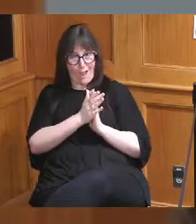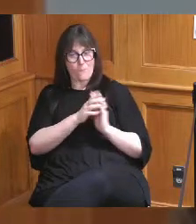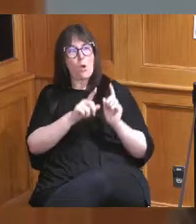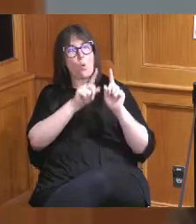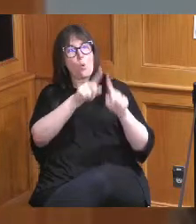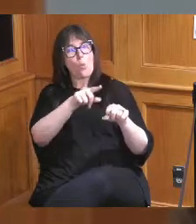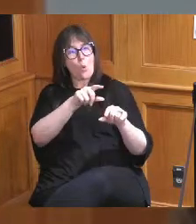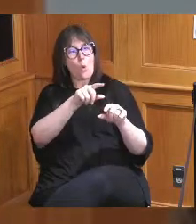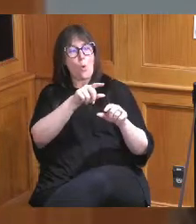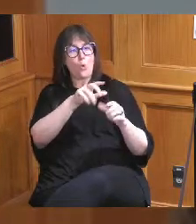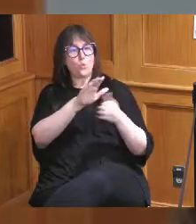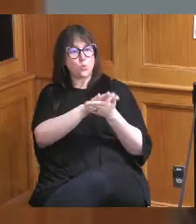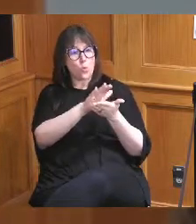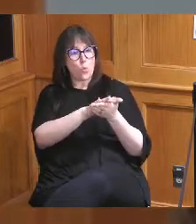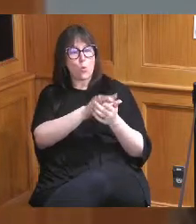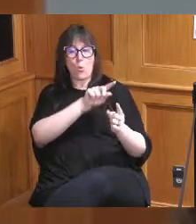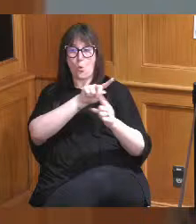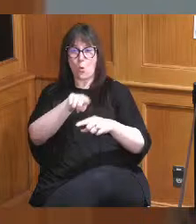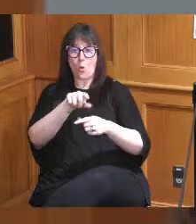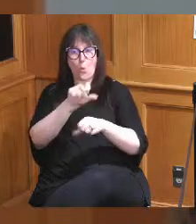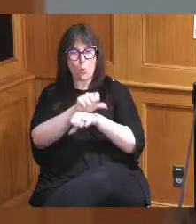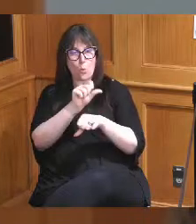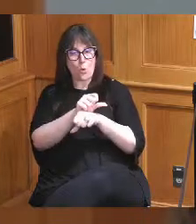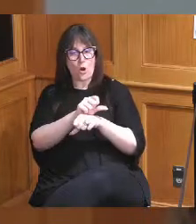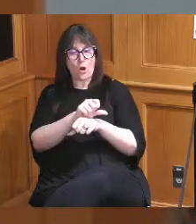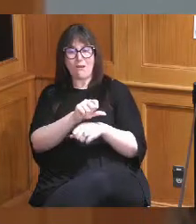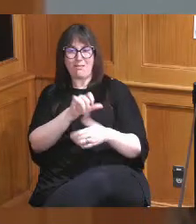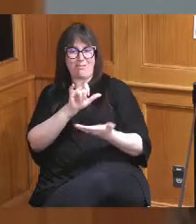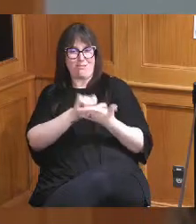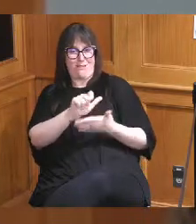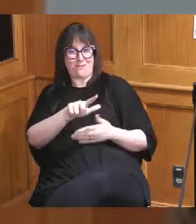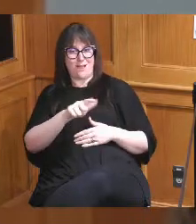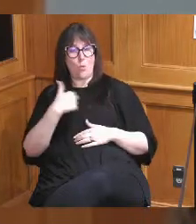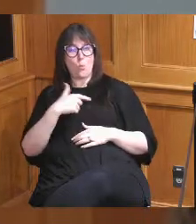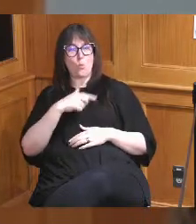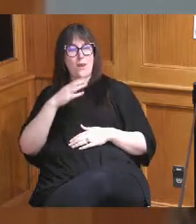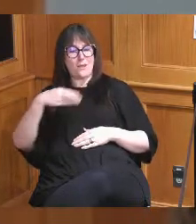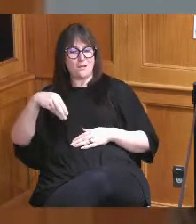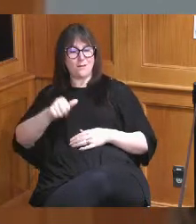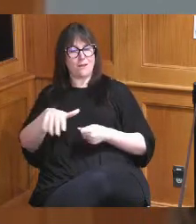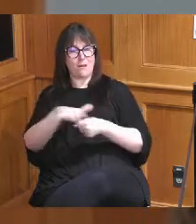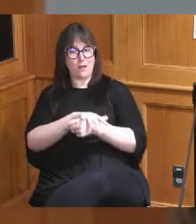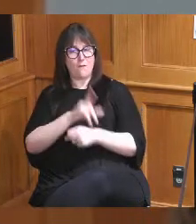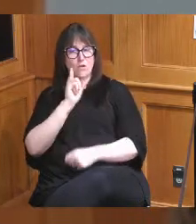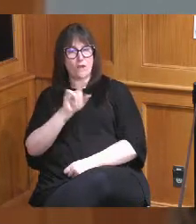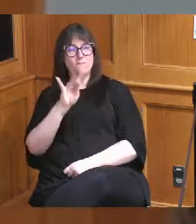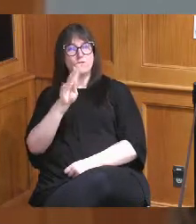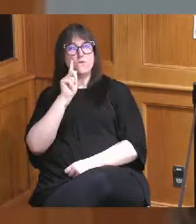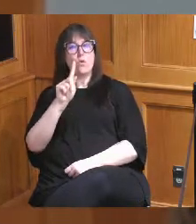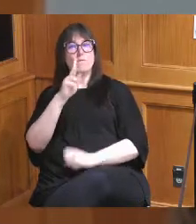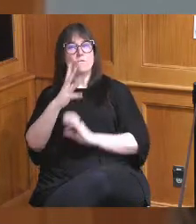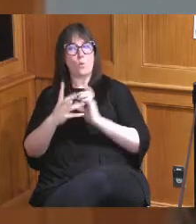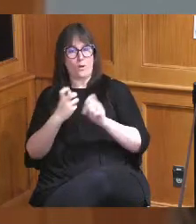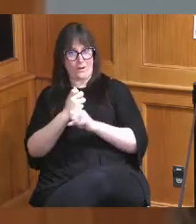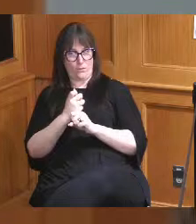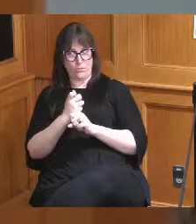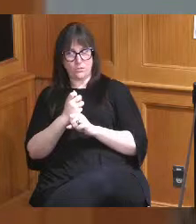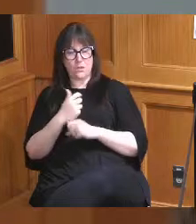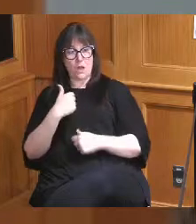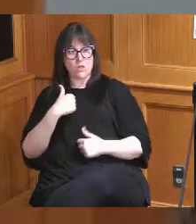work for 40 plus hours a week and go to school. And that's all they got to do for those 4 years. And so I really